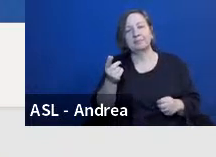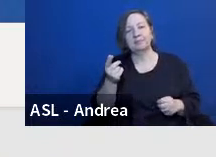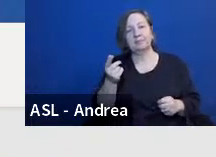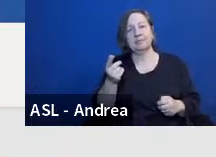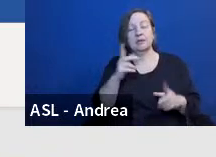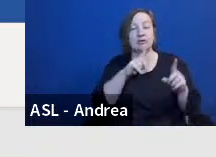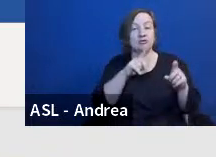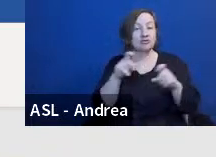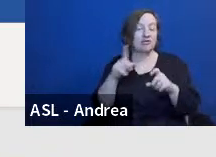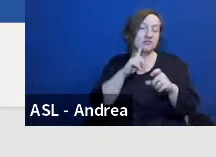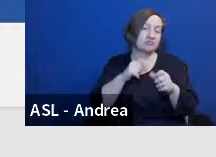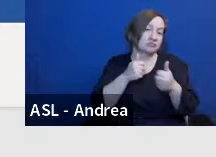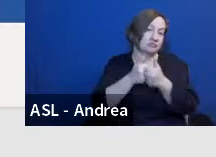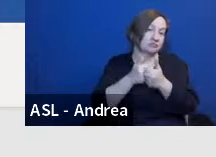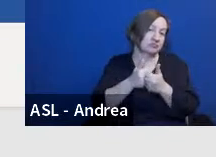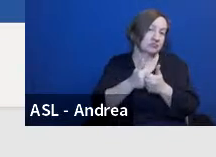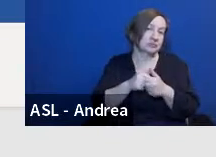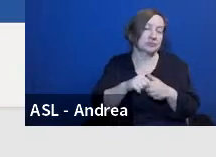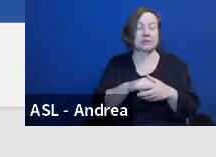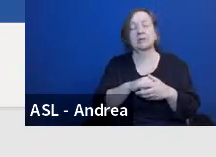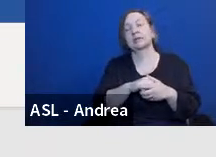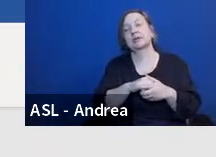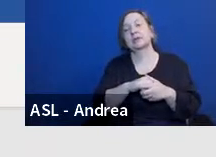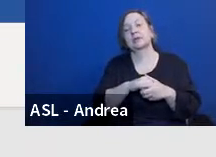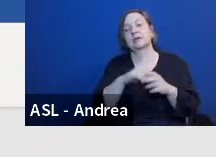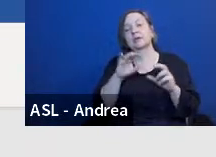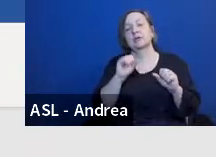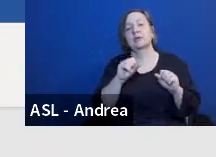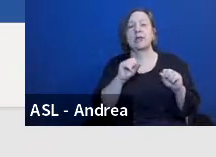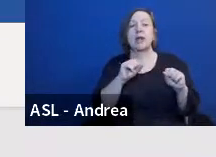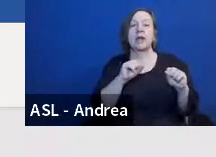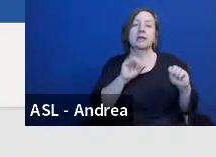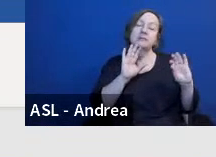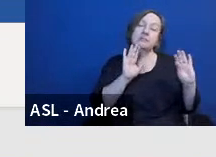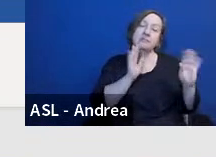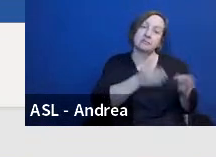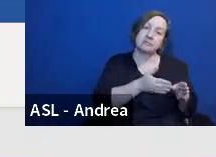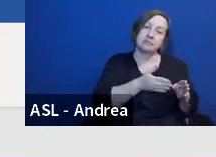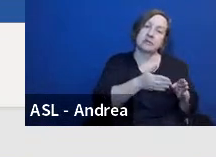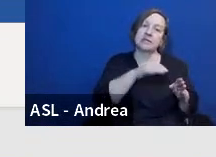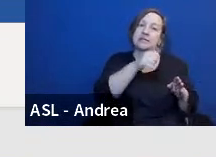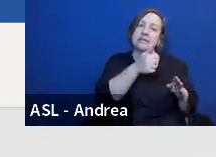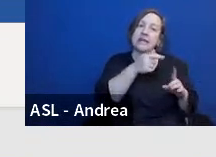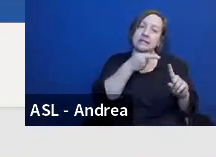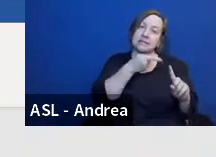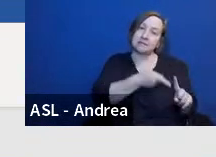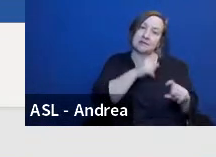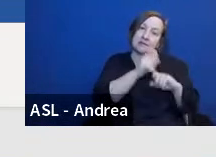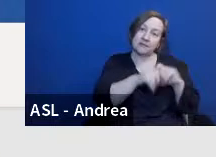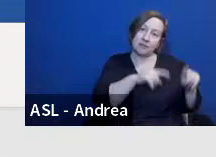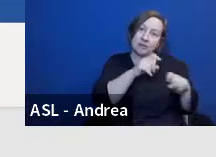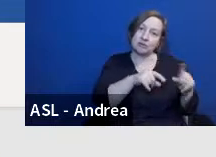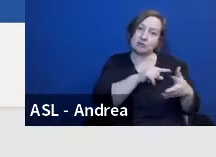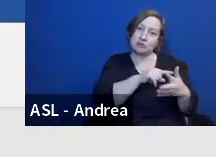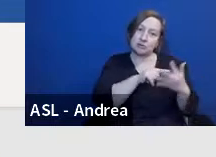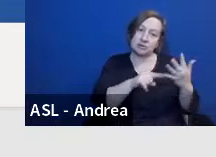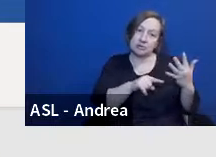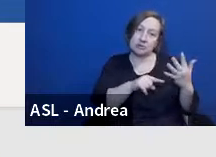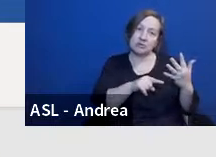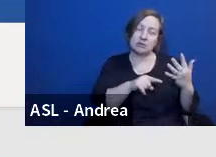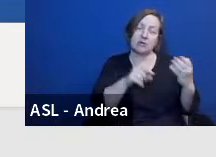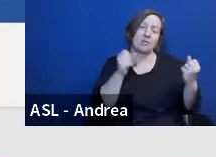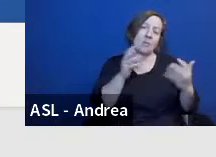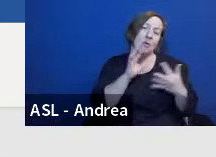really challenging because you can either boil them down into 10 really specific questions that are